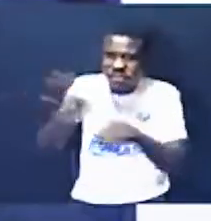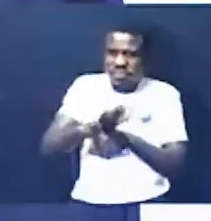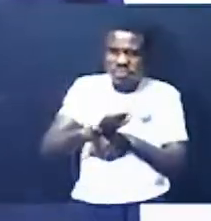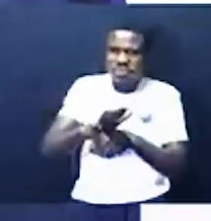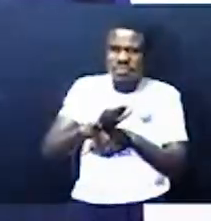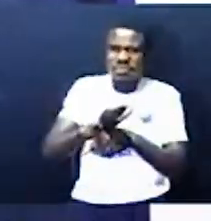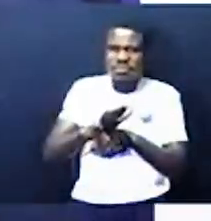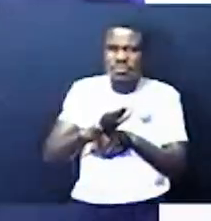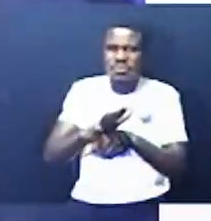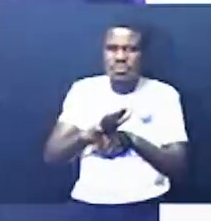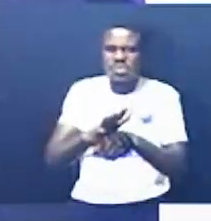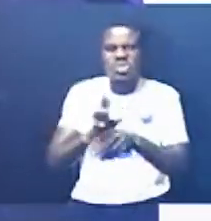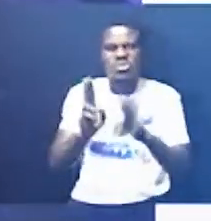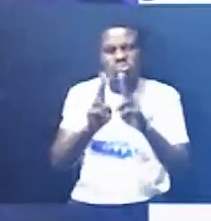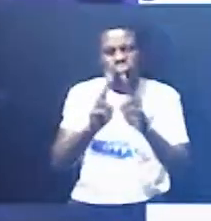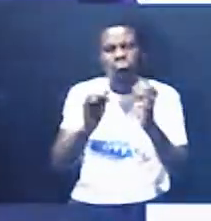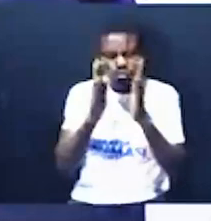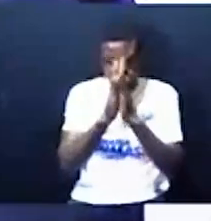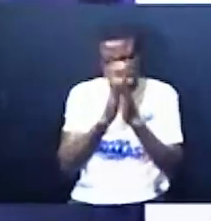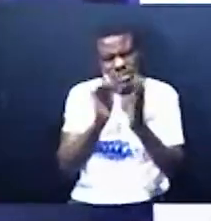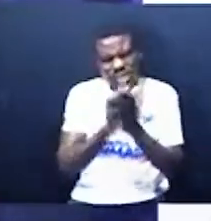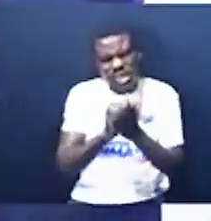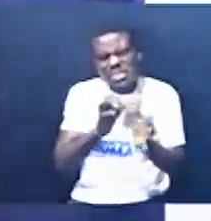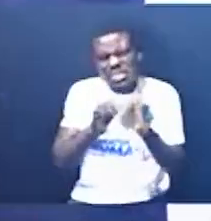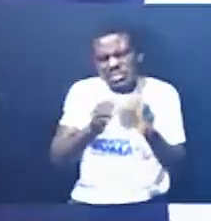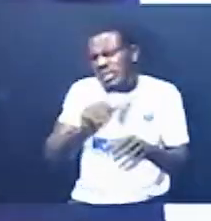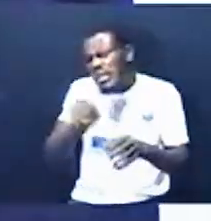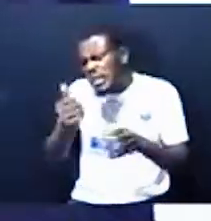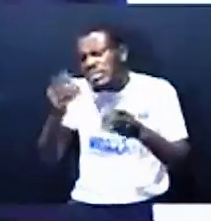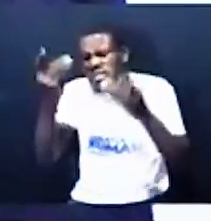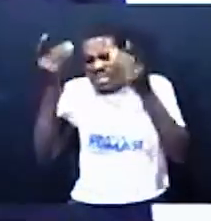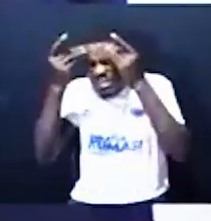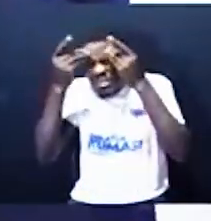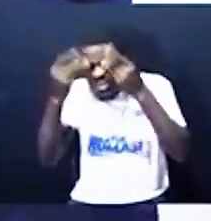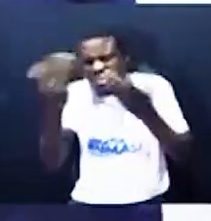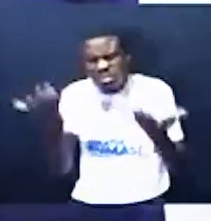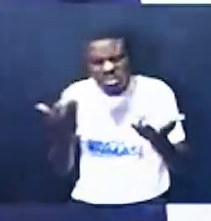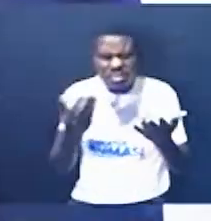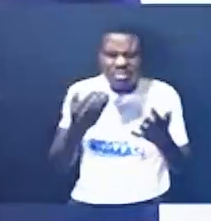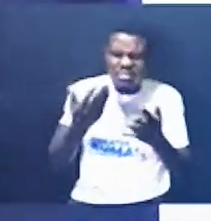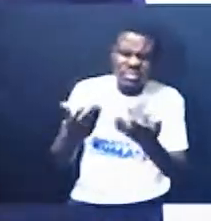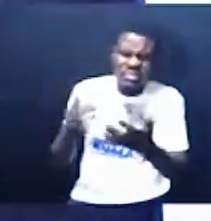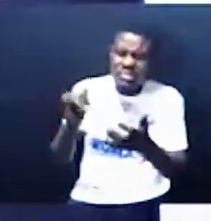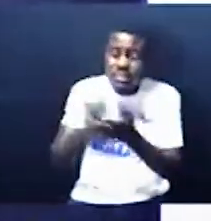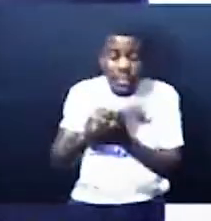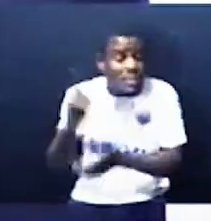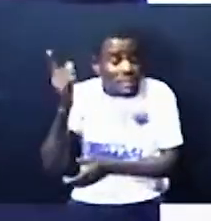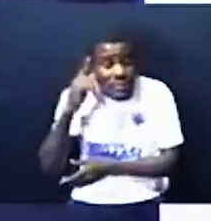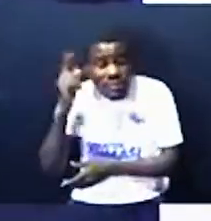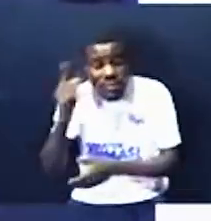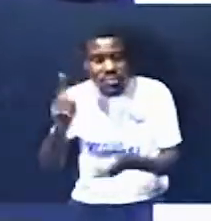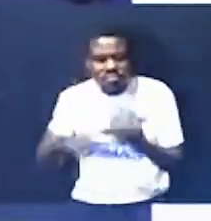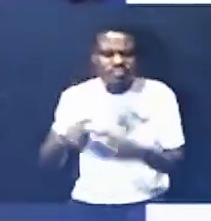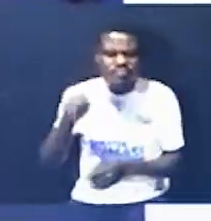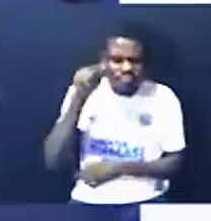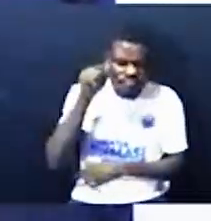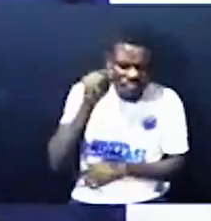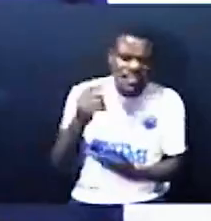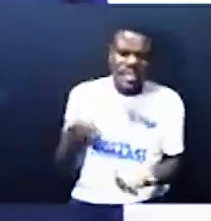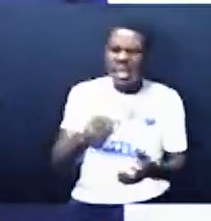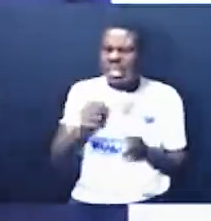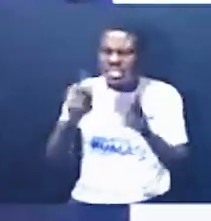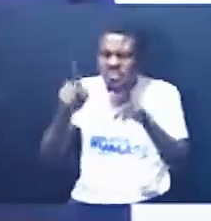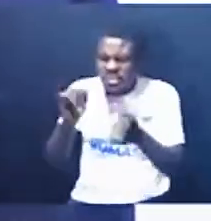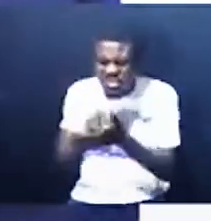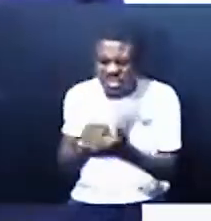So I pray that if there are any demon infested beings who are listening to me, or anyone is